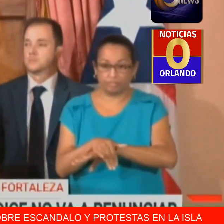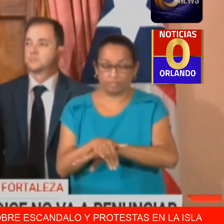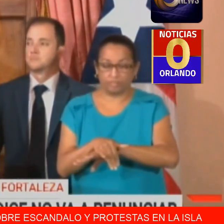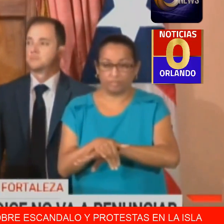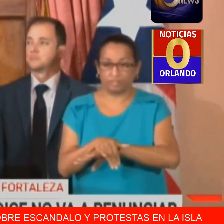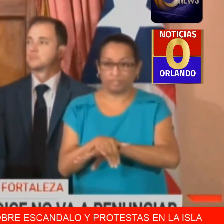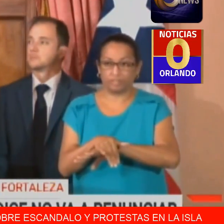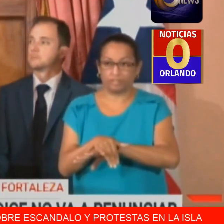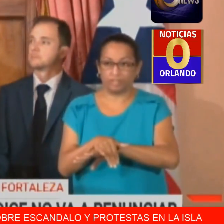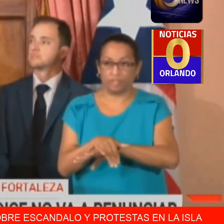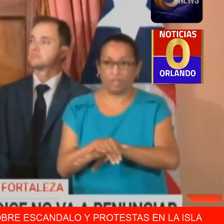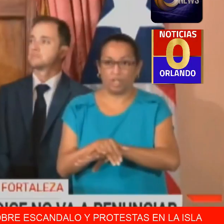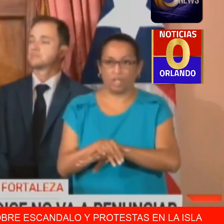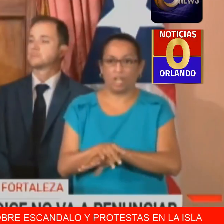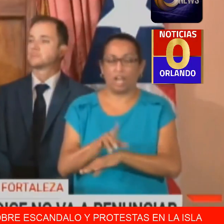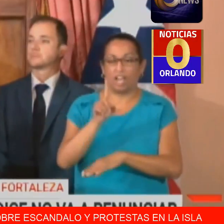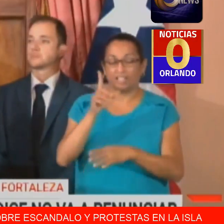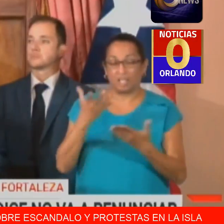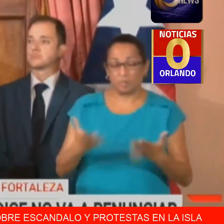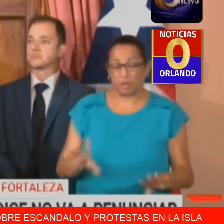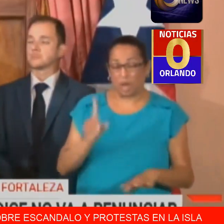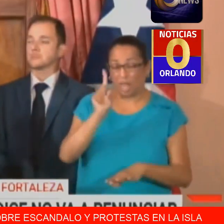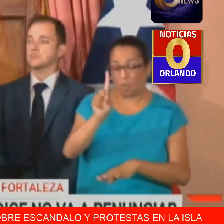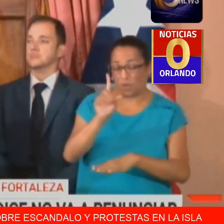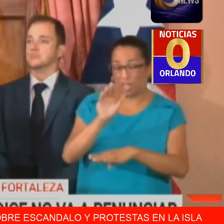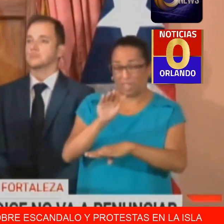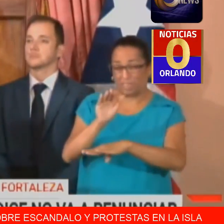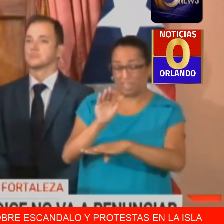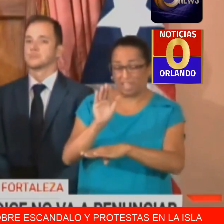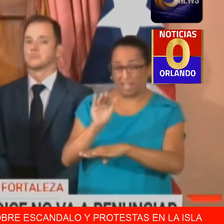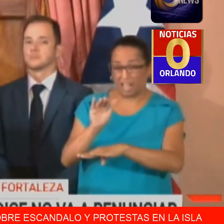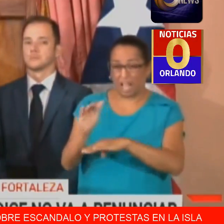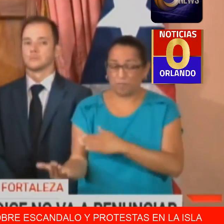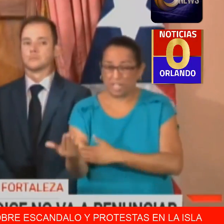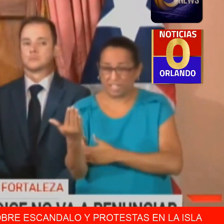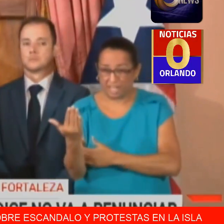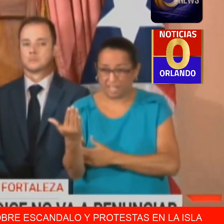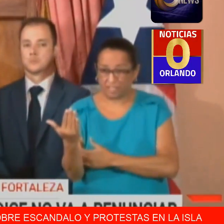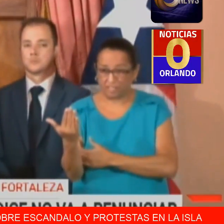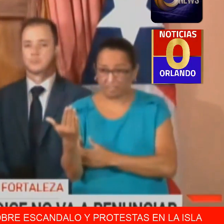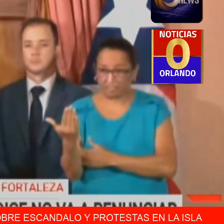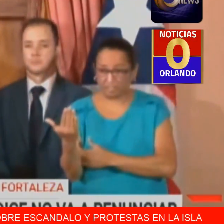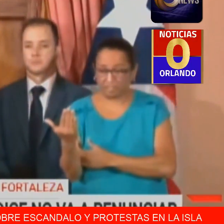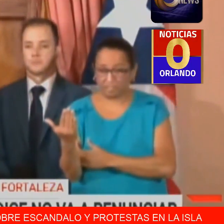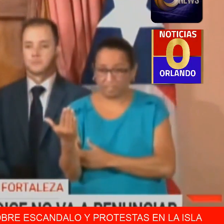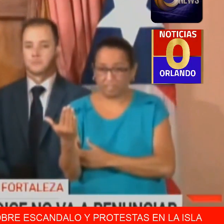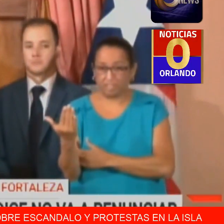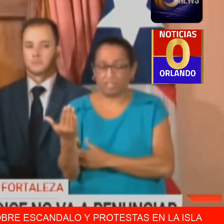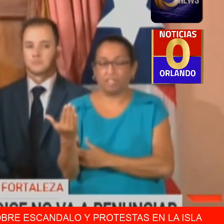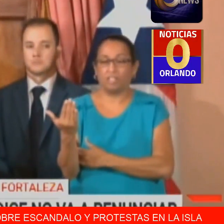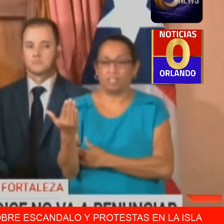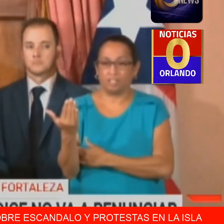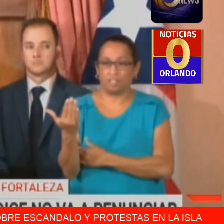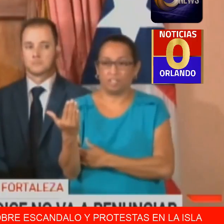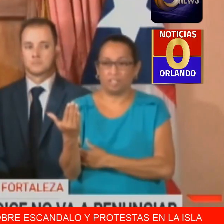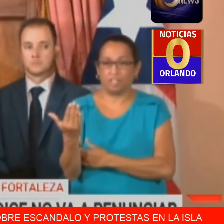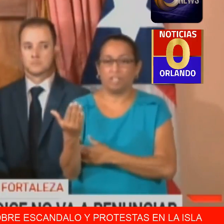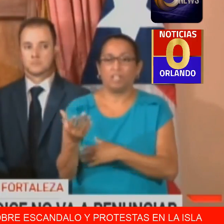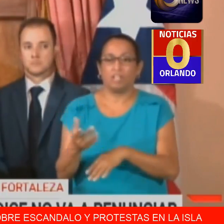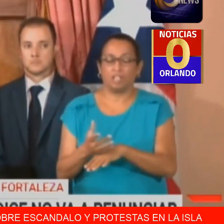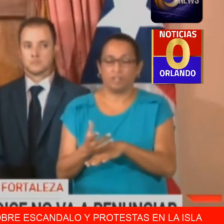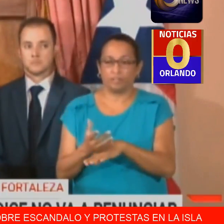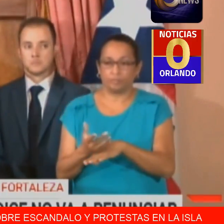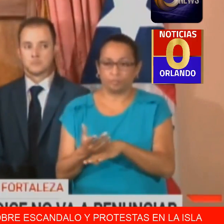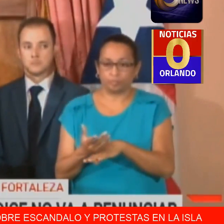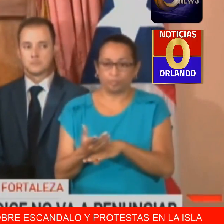about 1 a.m. in the morning, and then we recapitulated to see what was going on. And my comments